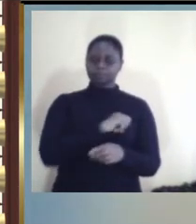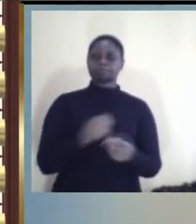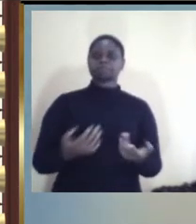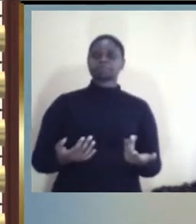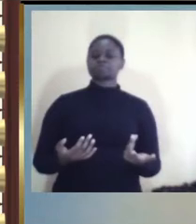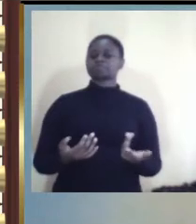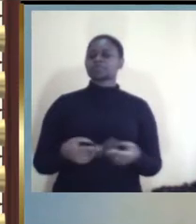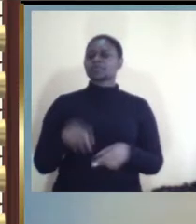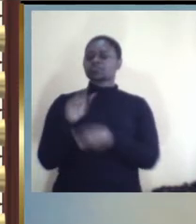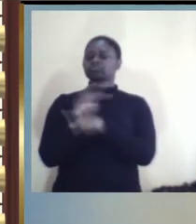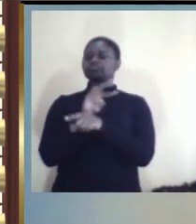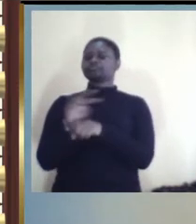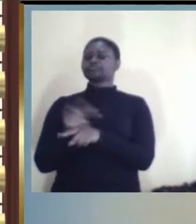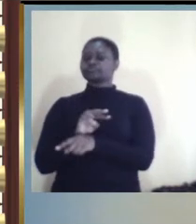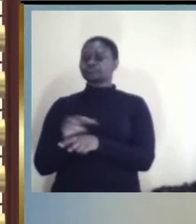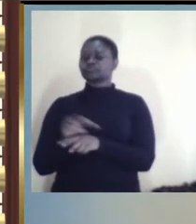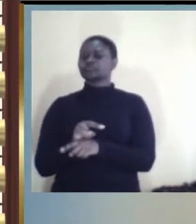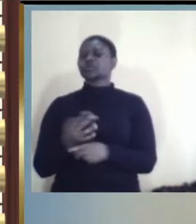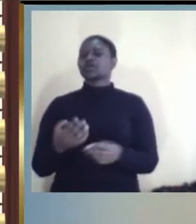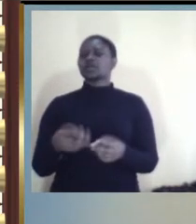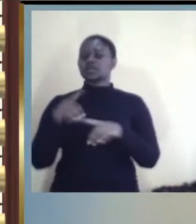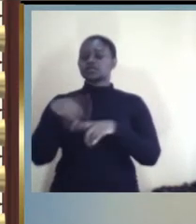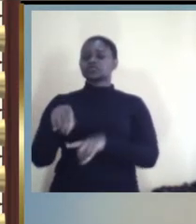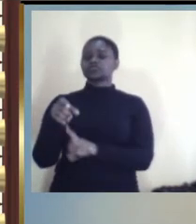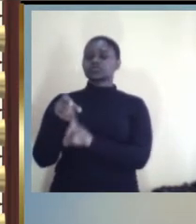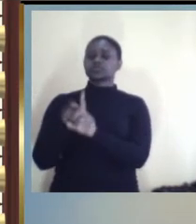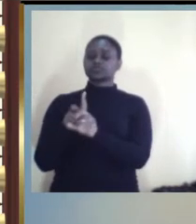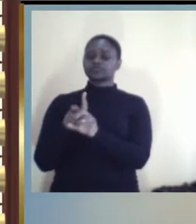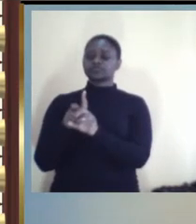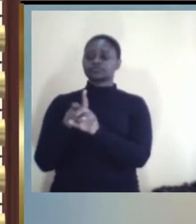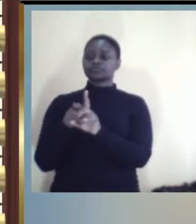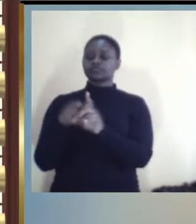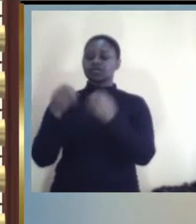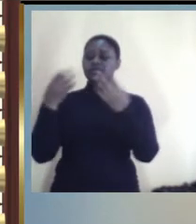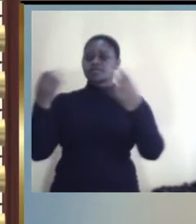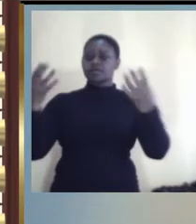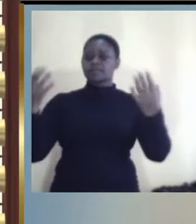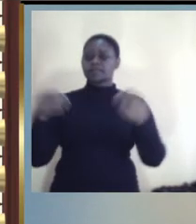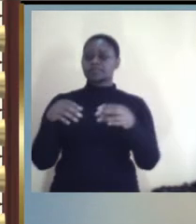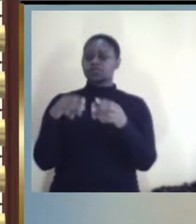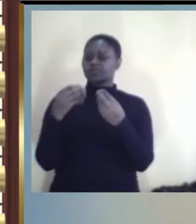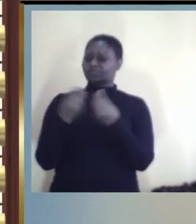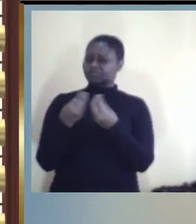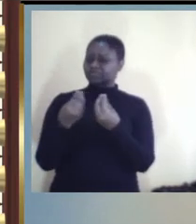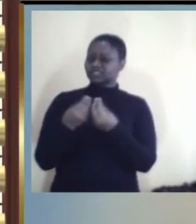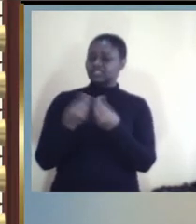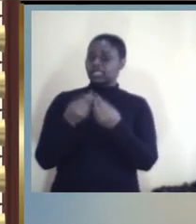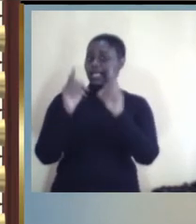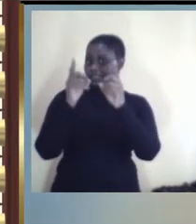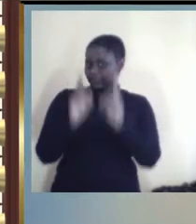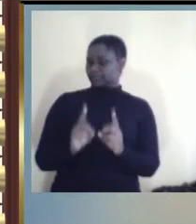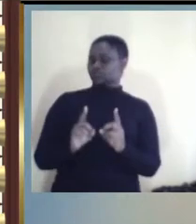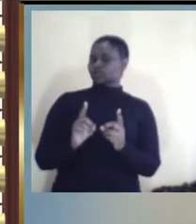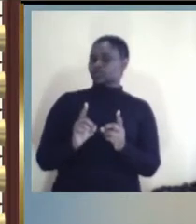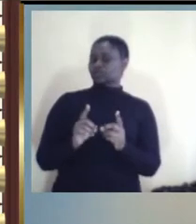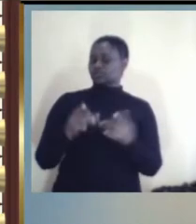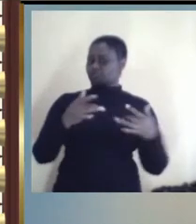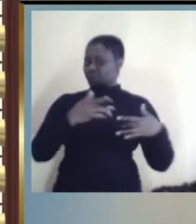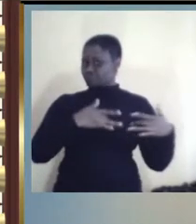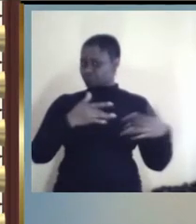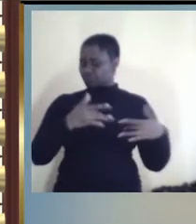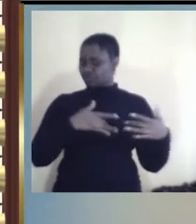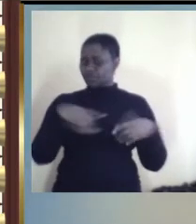have observed, Honorable Chairperson, a number of reductions, especially that concerns